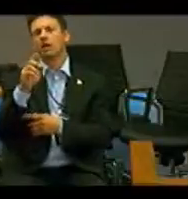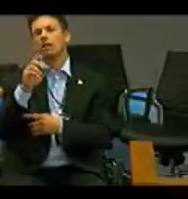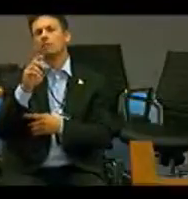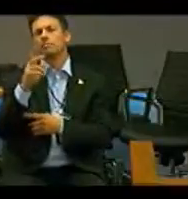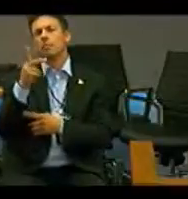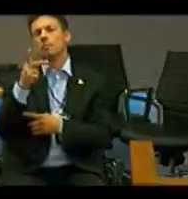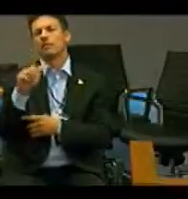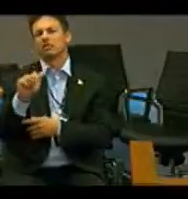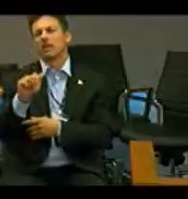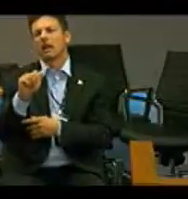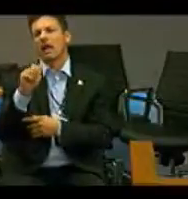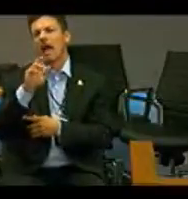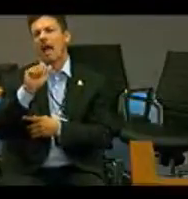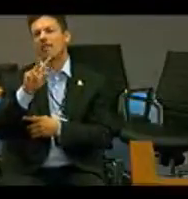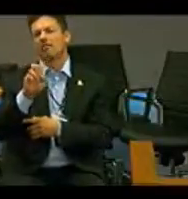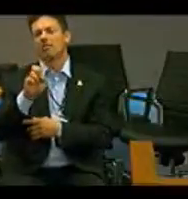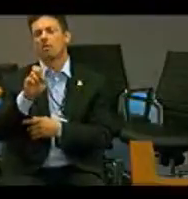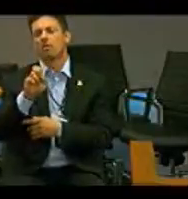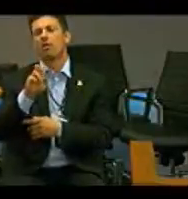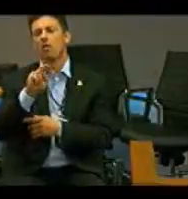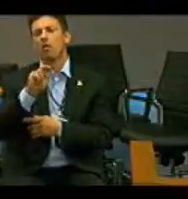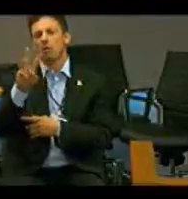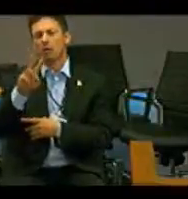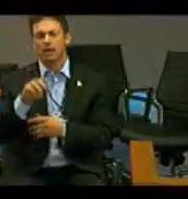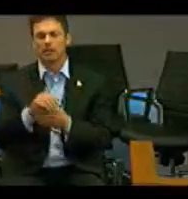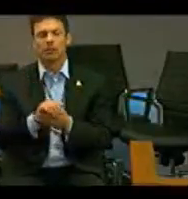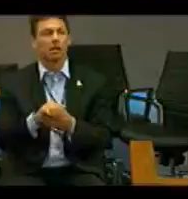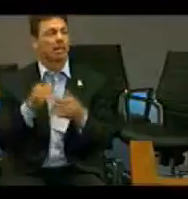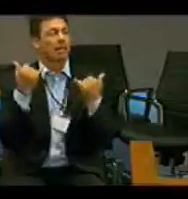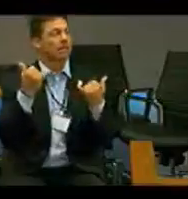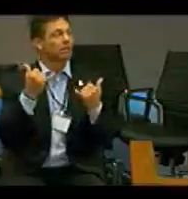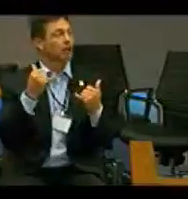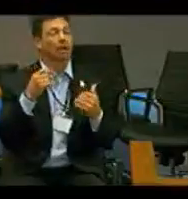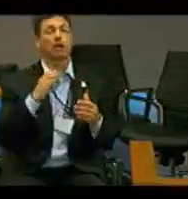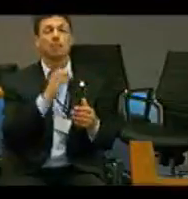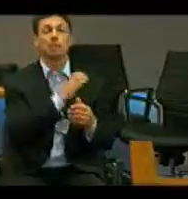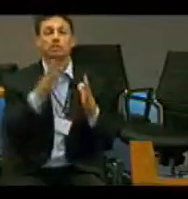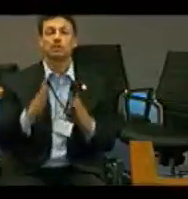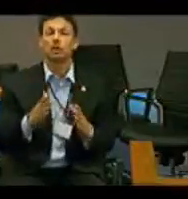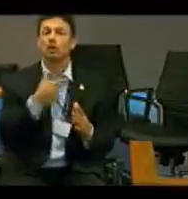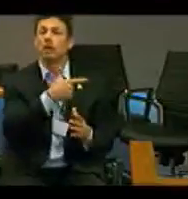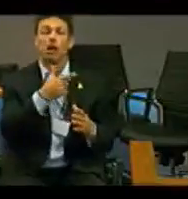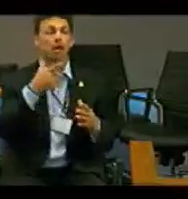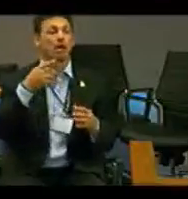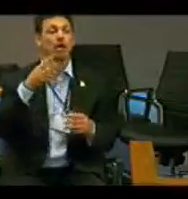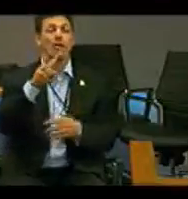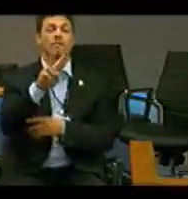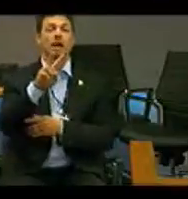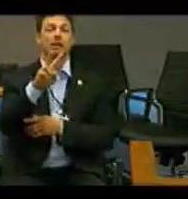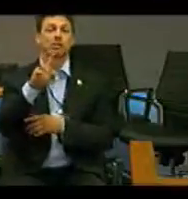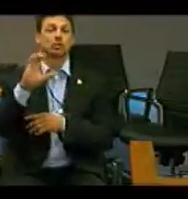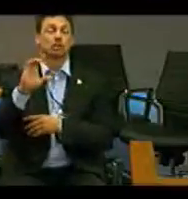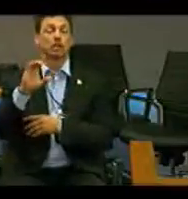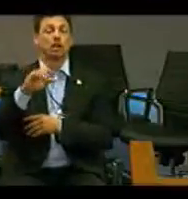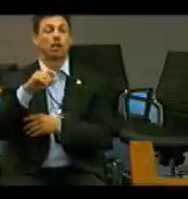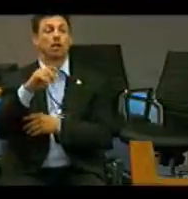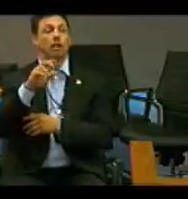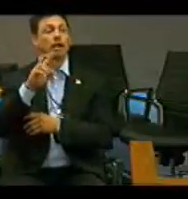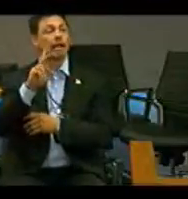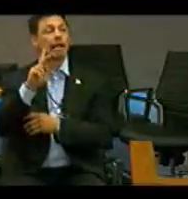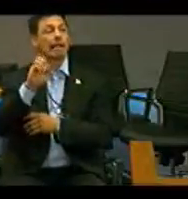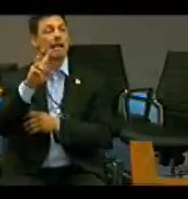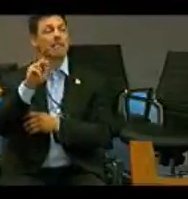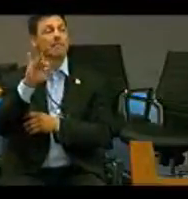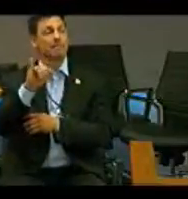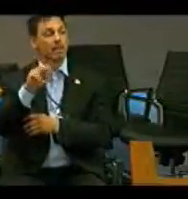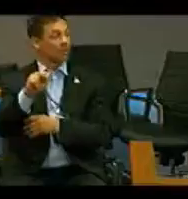D.C. I'm Chair Catherine Lehman. Commissioners present at this briefing, in addition to me, are the Vice Chair, Timmons Goodson,